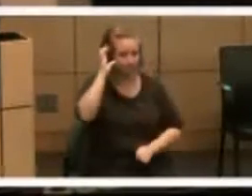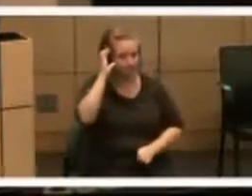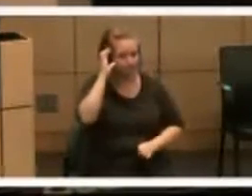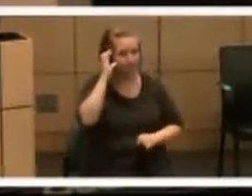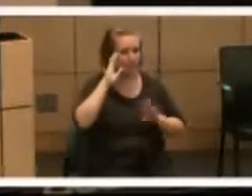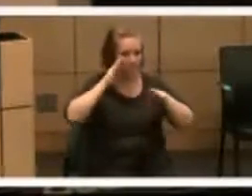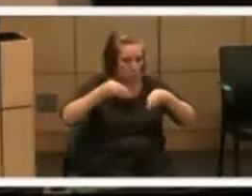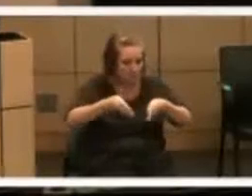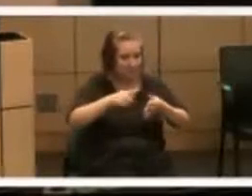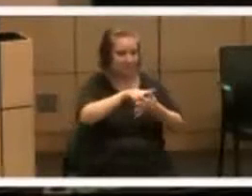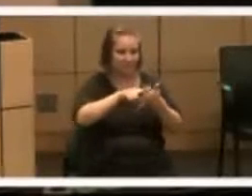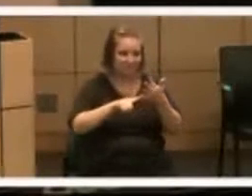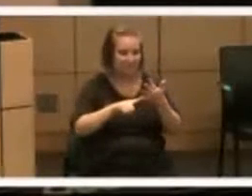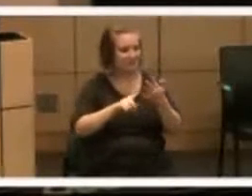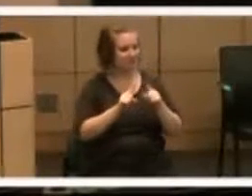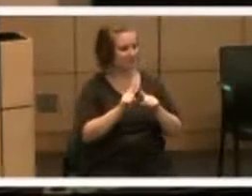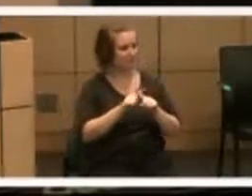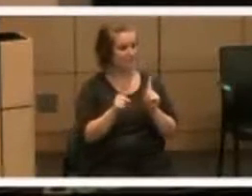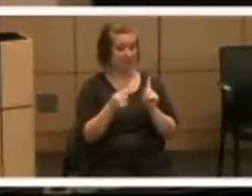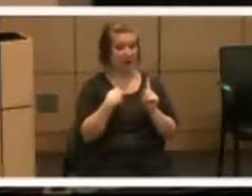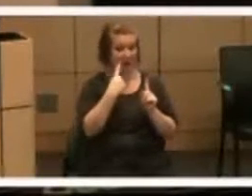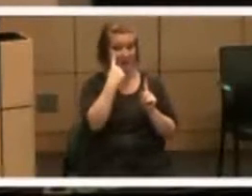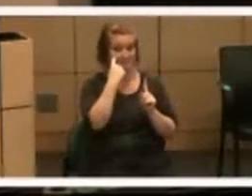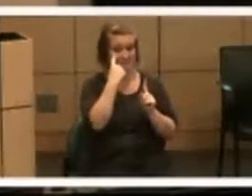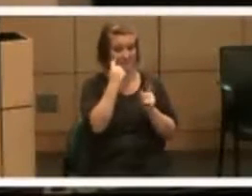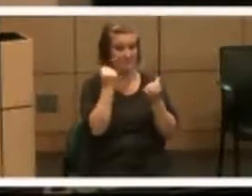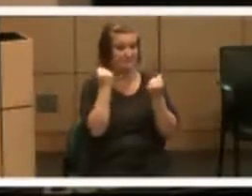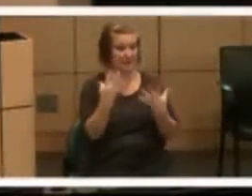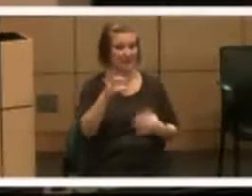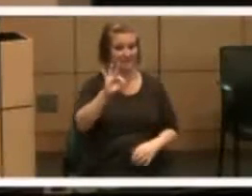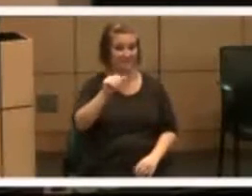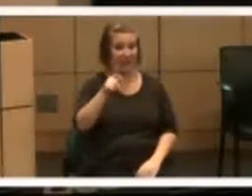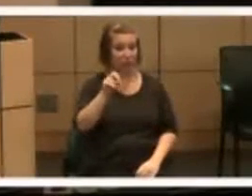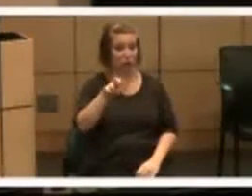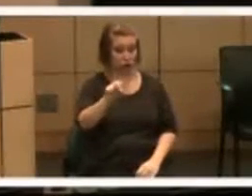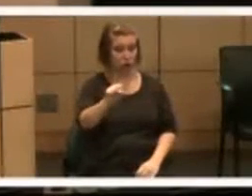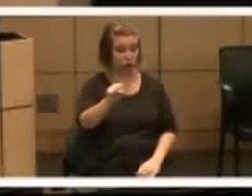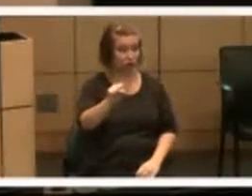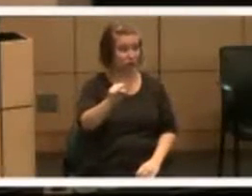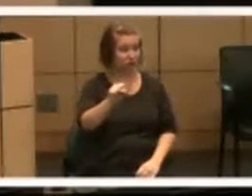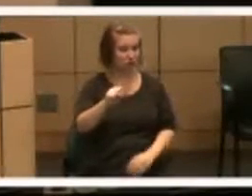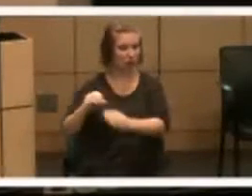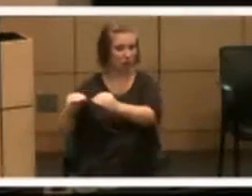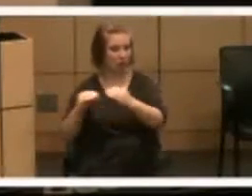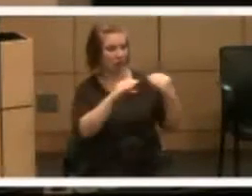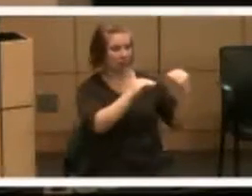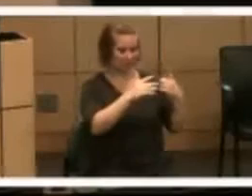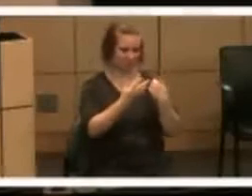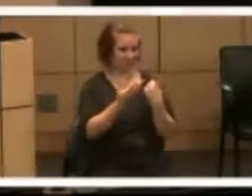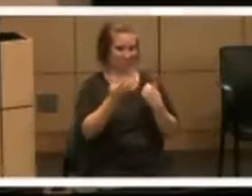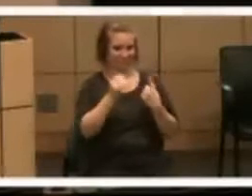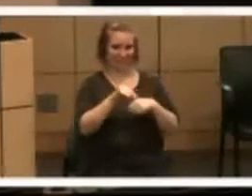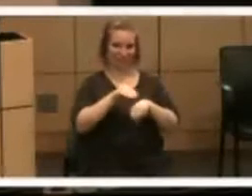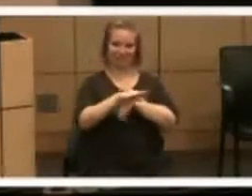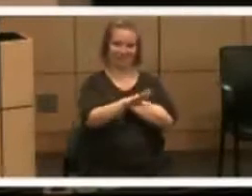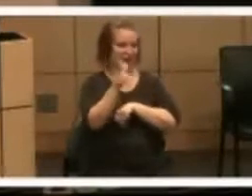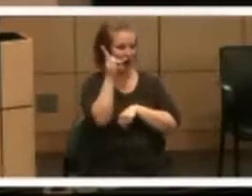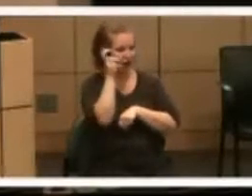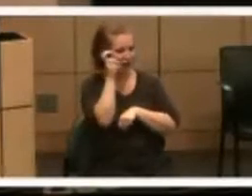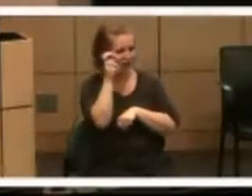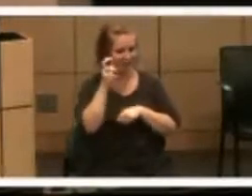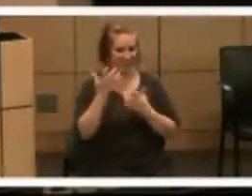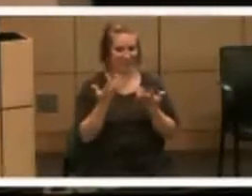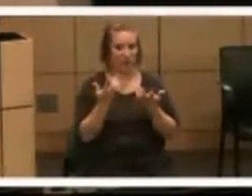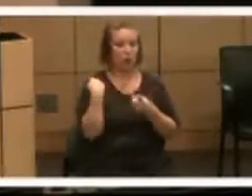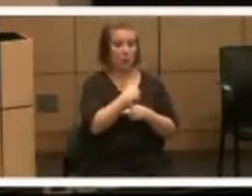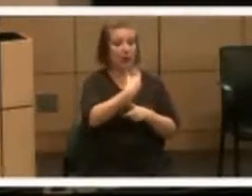focusing, all those things. And yet I suspect a lot of these factors are auditory. And we do have data on